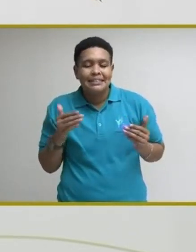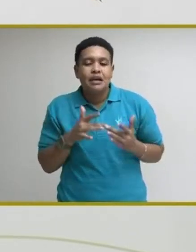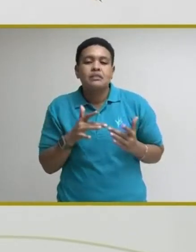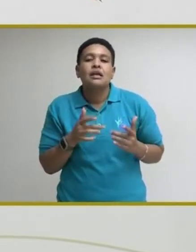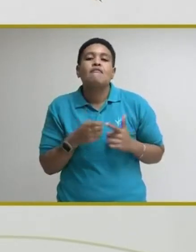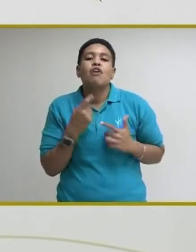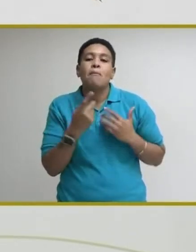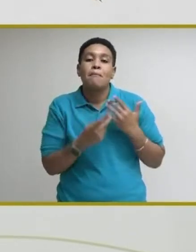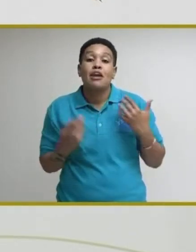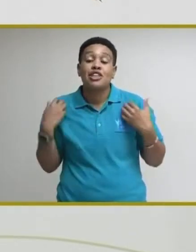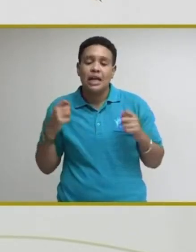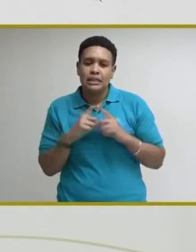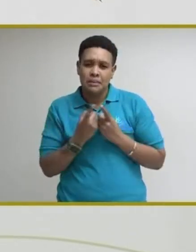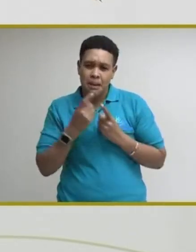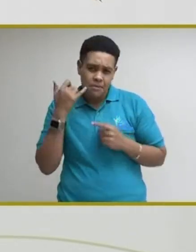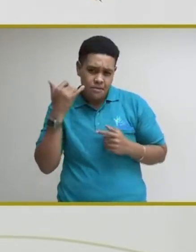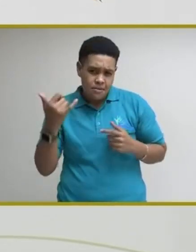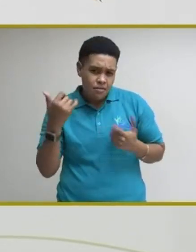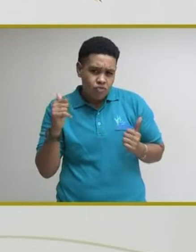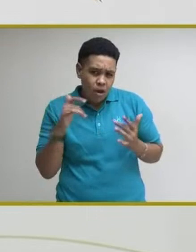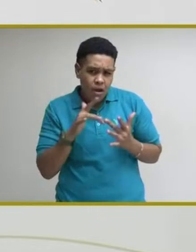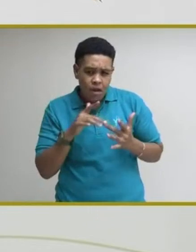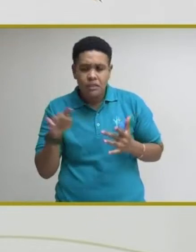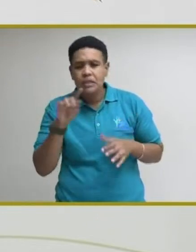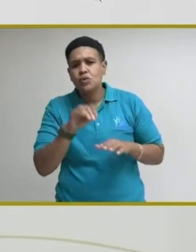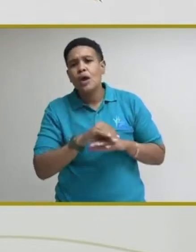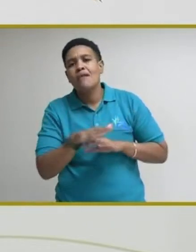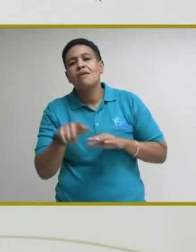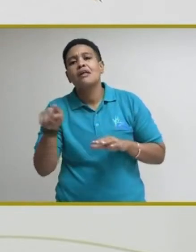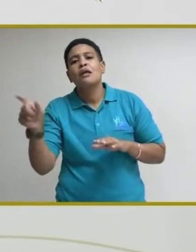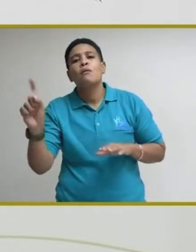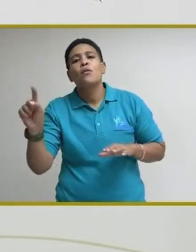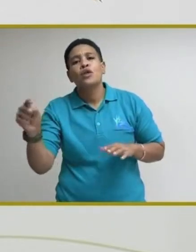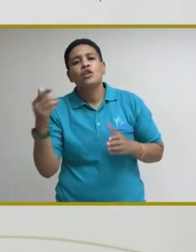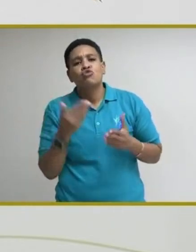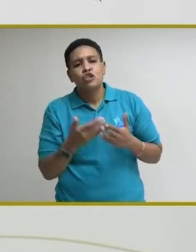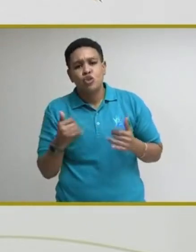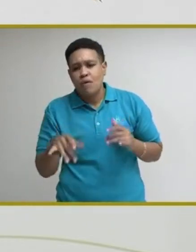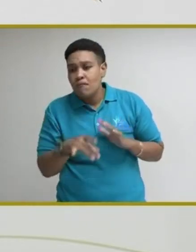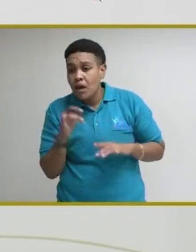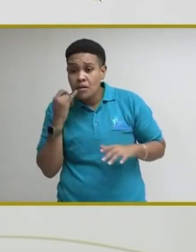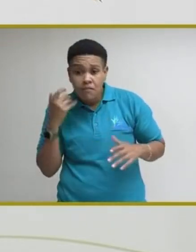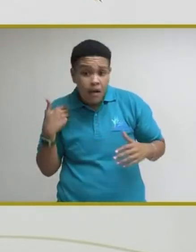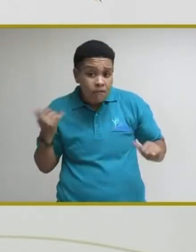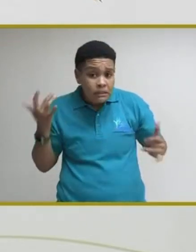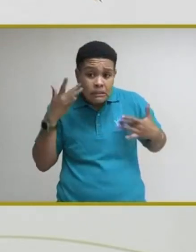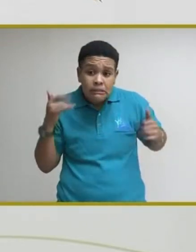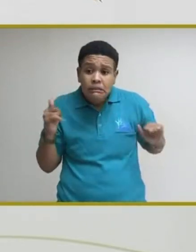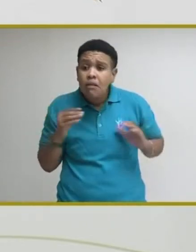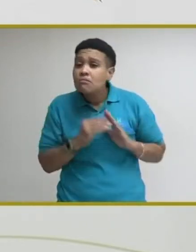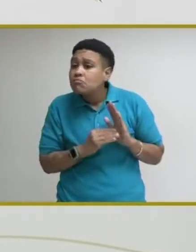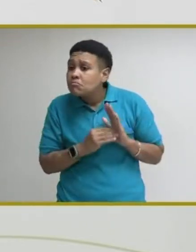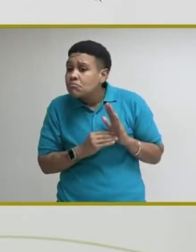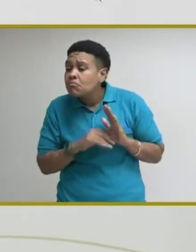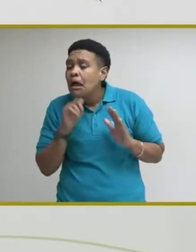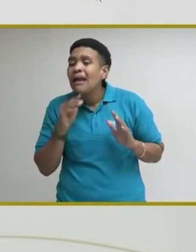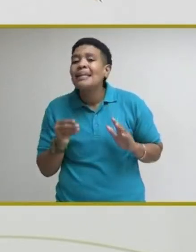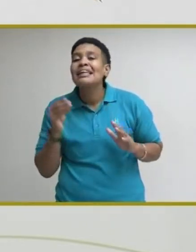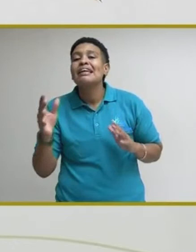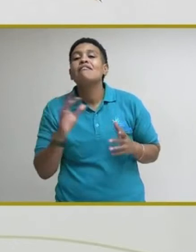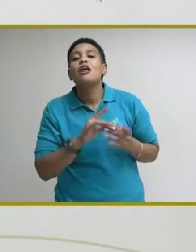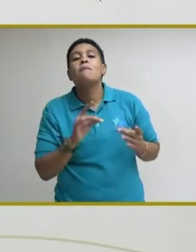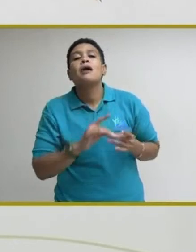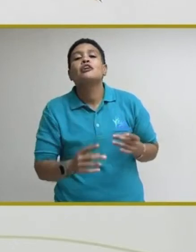from the parish health departments to advise them of where they are, find out if they have any symptoms, and they are given the